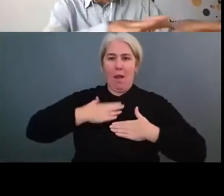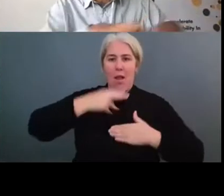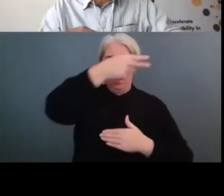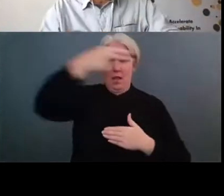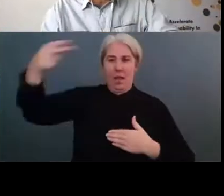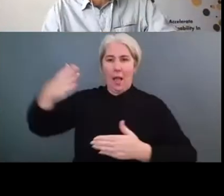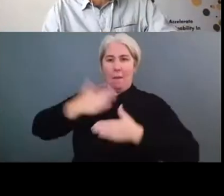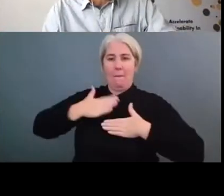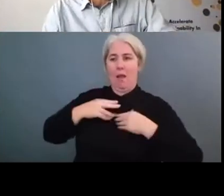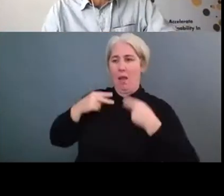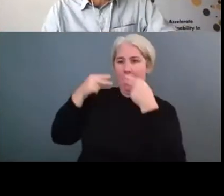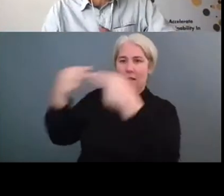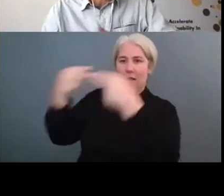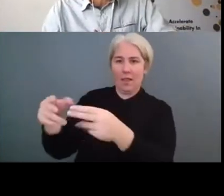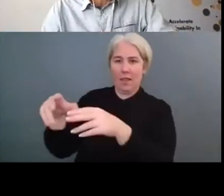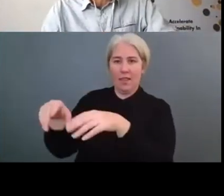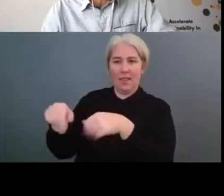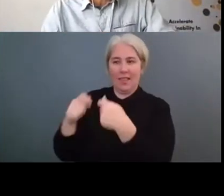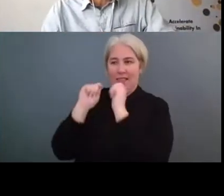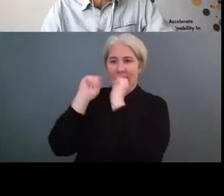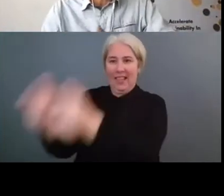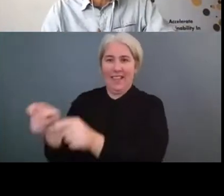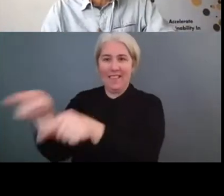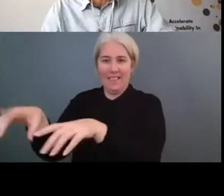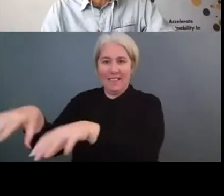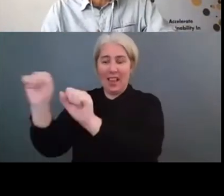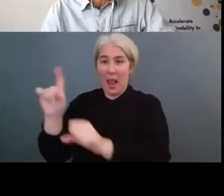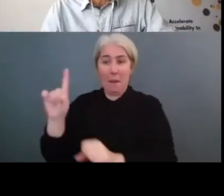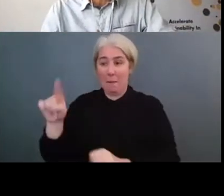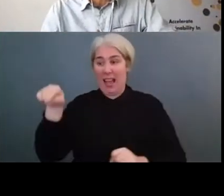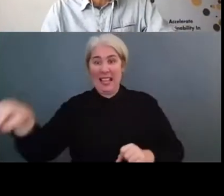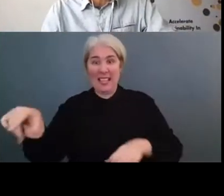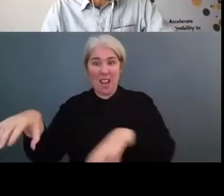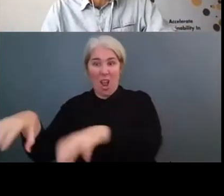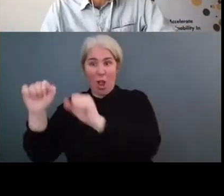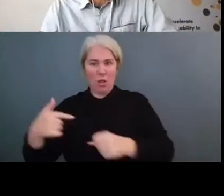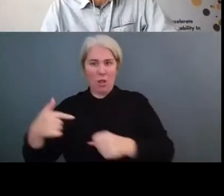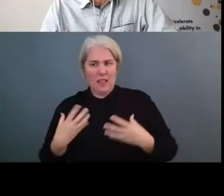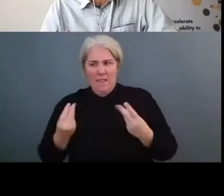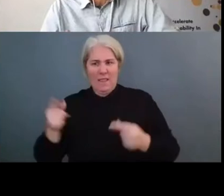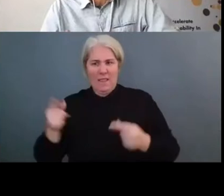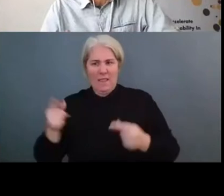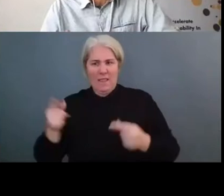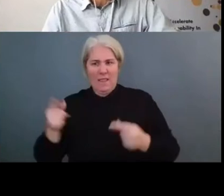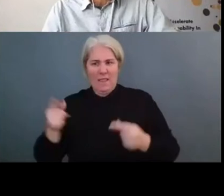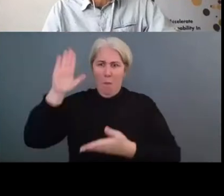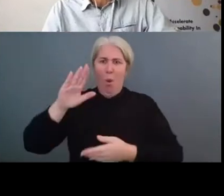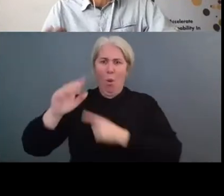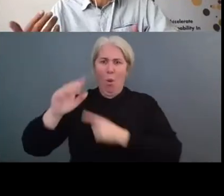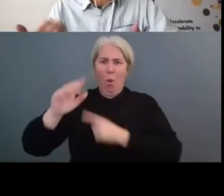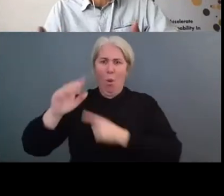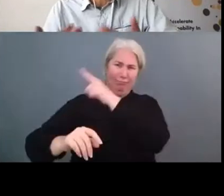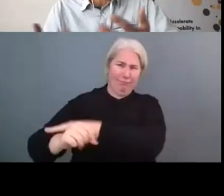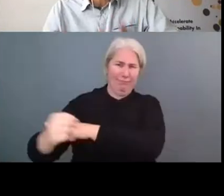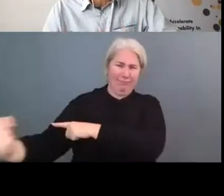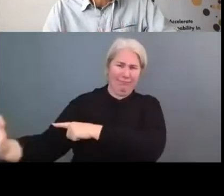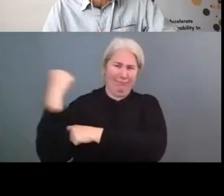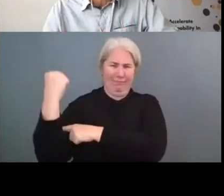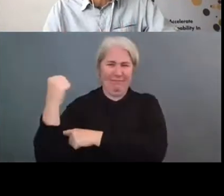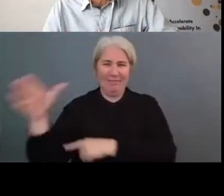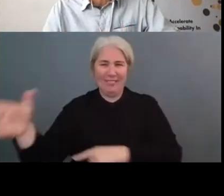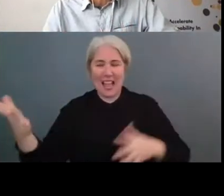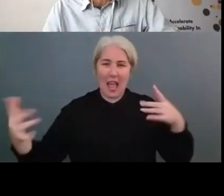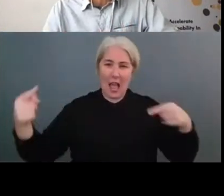is. But again, if you want to fight the battle and you don't have the numbers in place, you're kind of starting the game